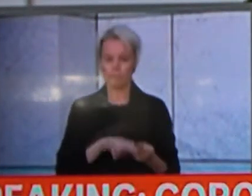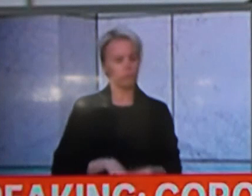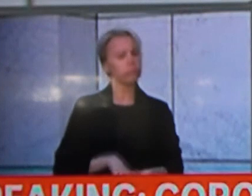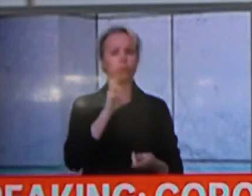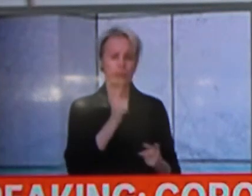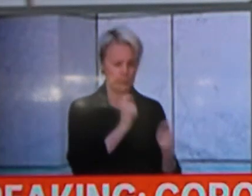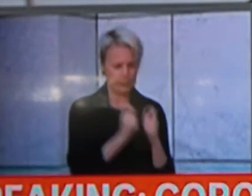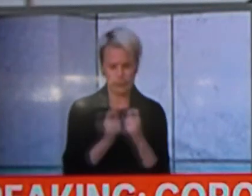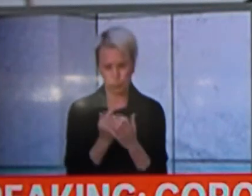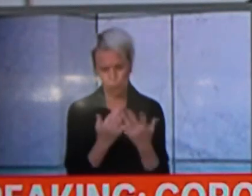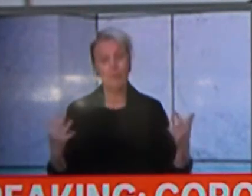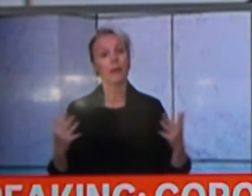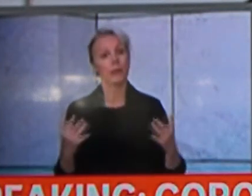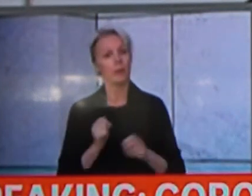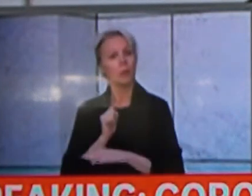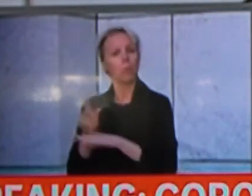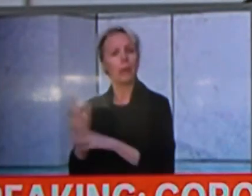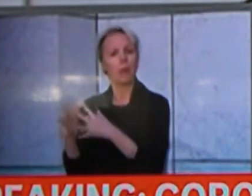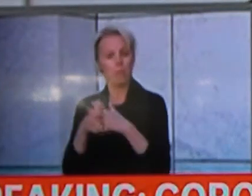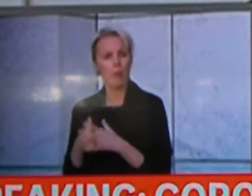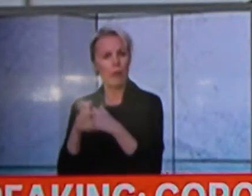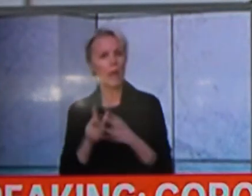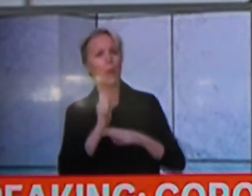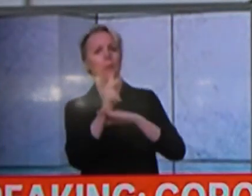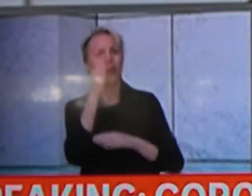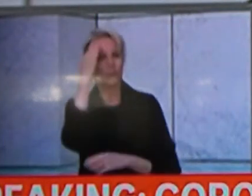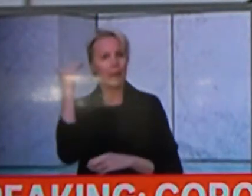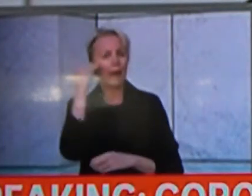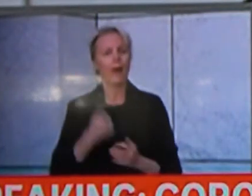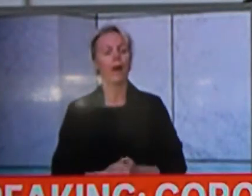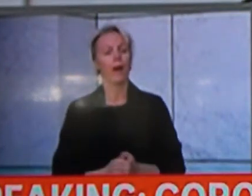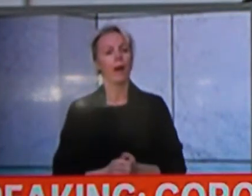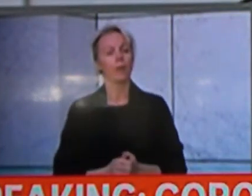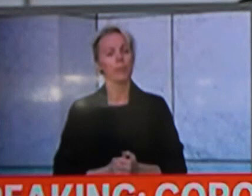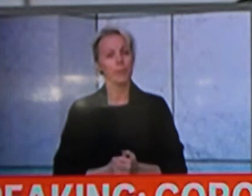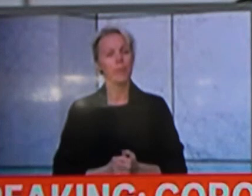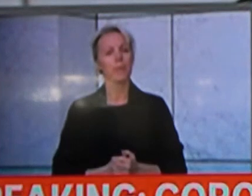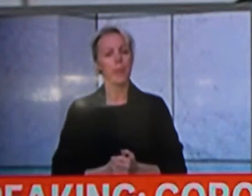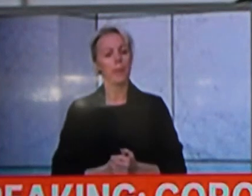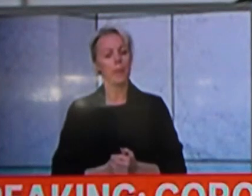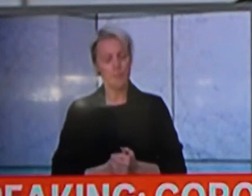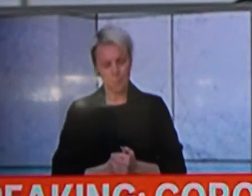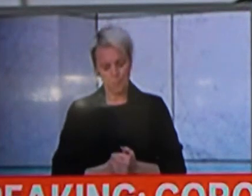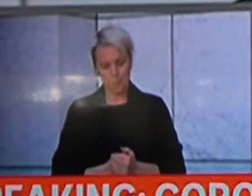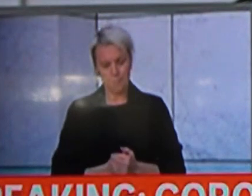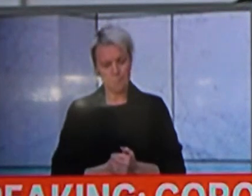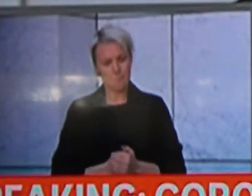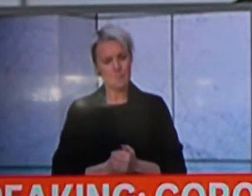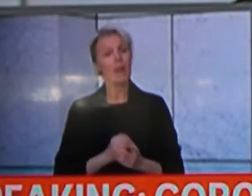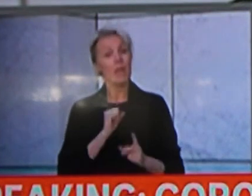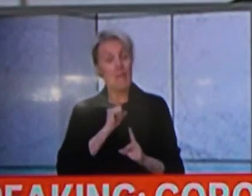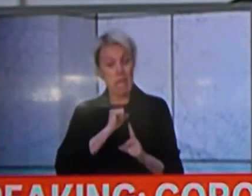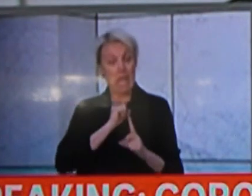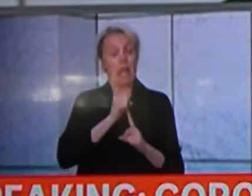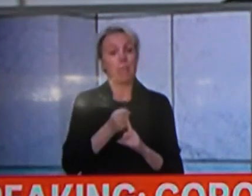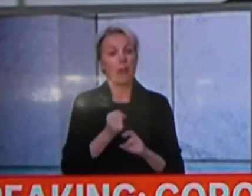at 5%, and Korea at 3%. And we're also seeing a less severe impact of the virus on